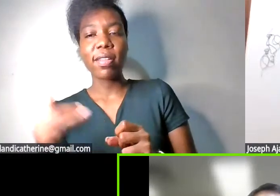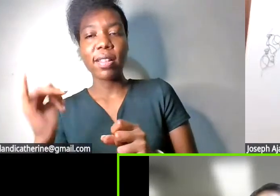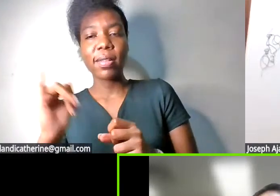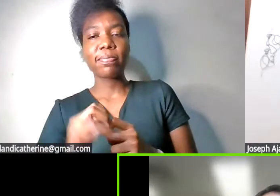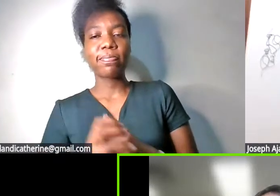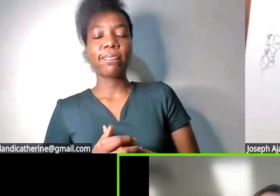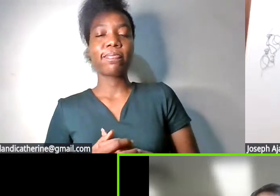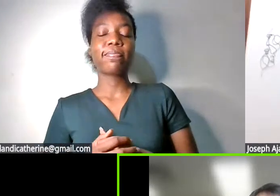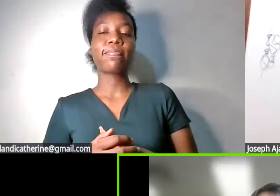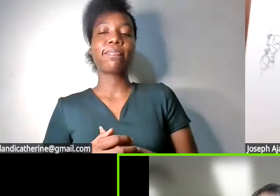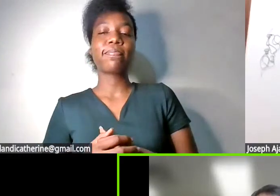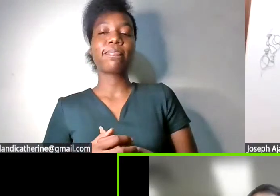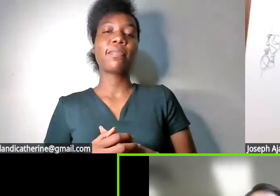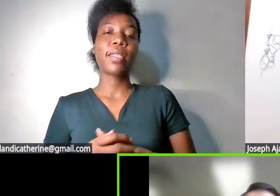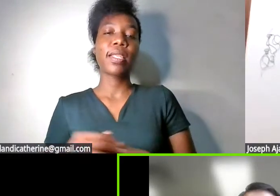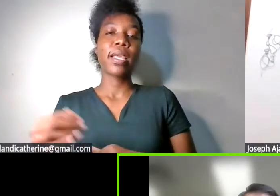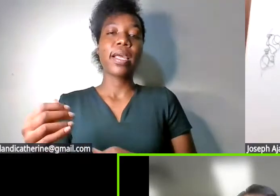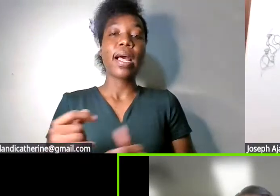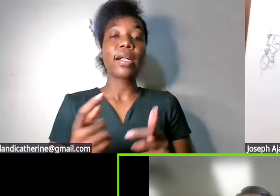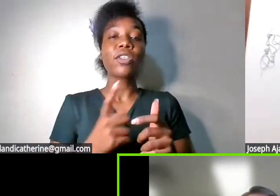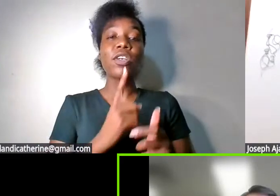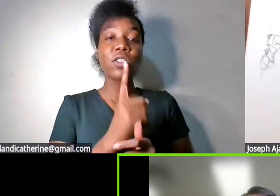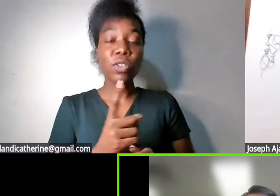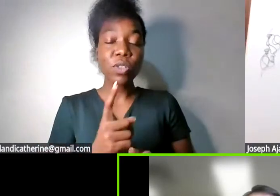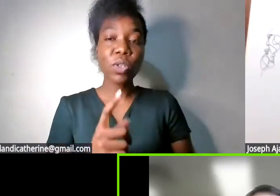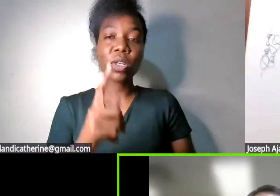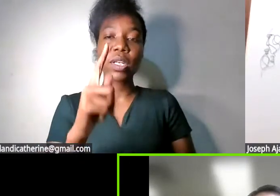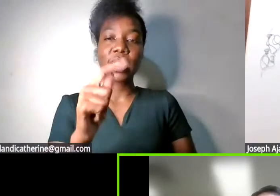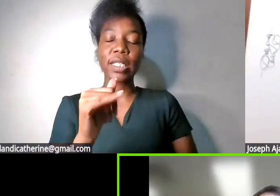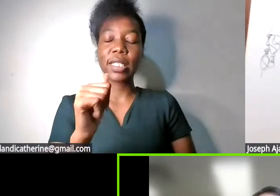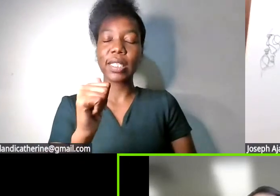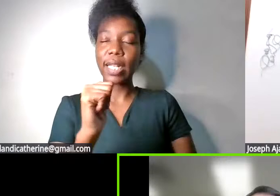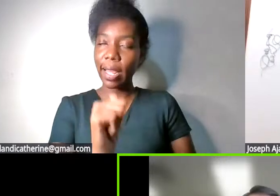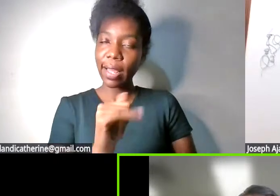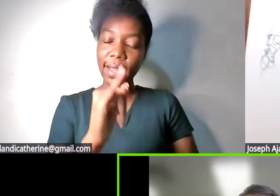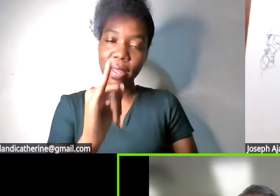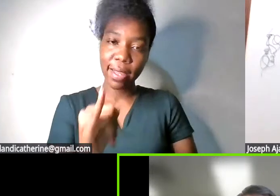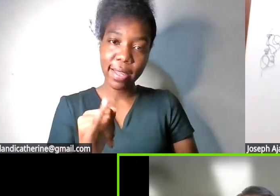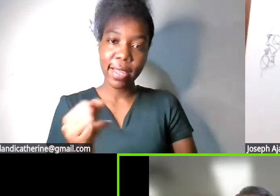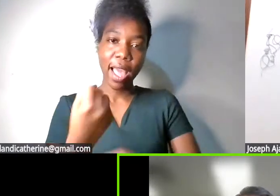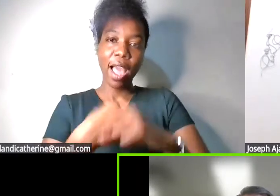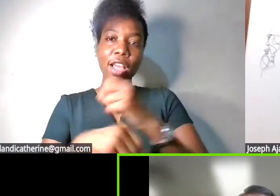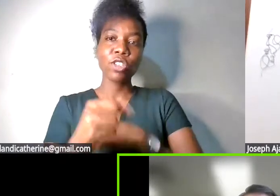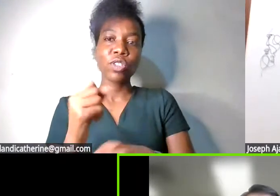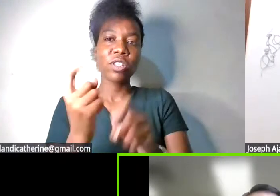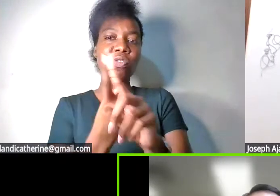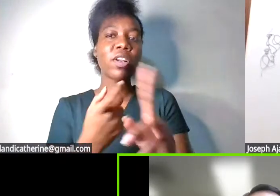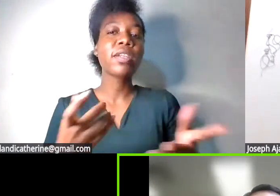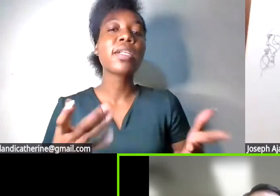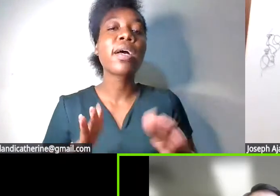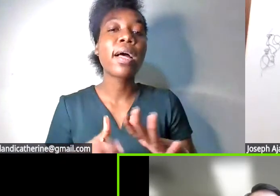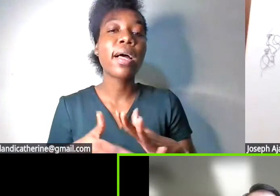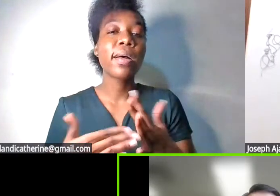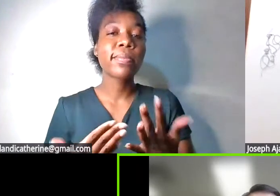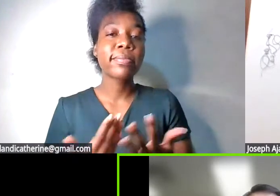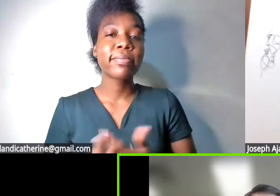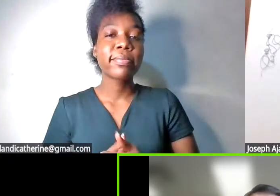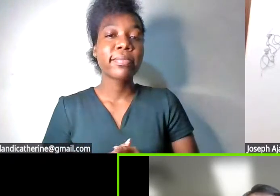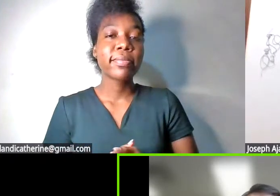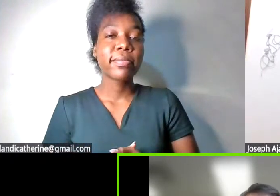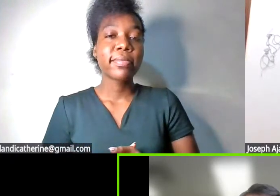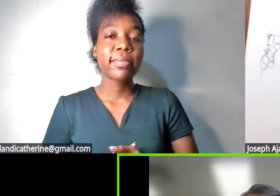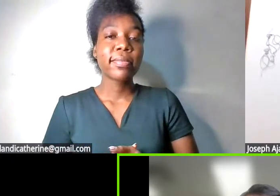Now, the one thing that TIE does differently from a lot of the other schools here in Canada is we have